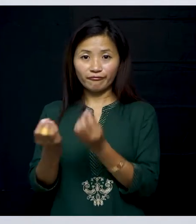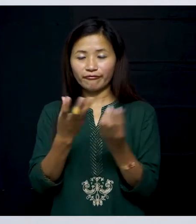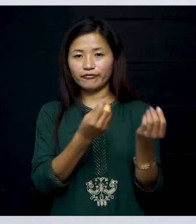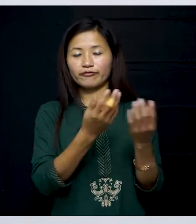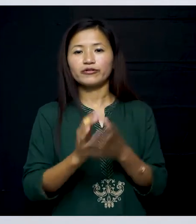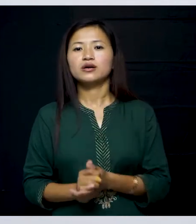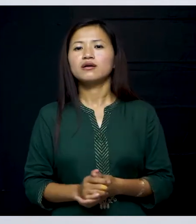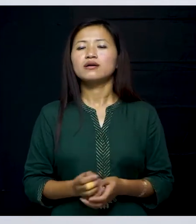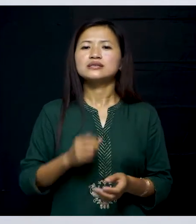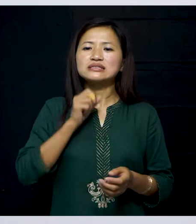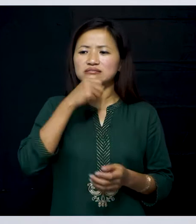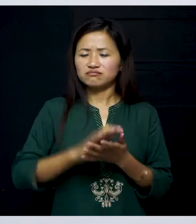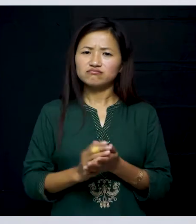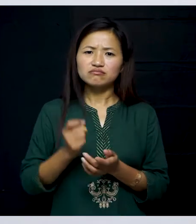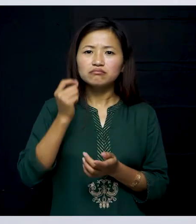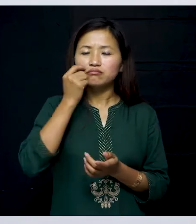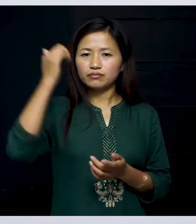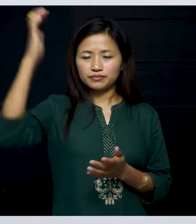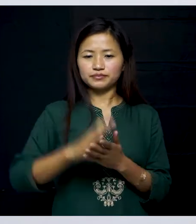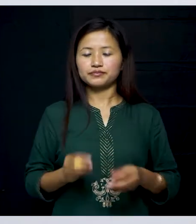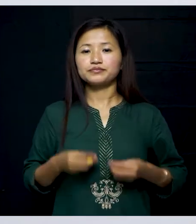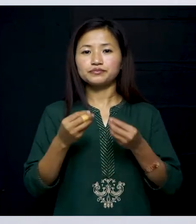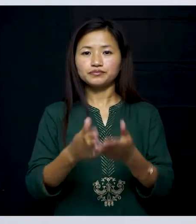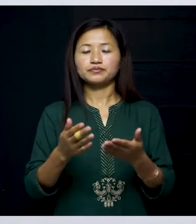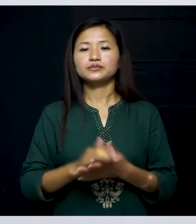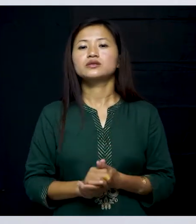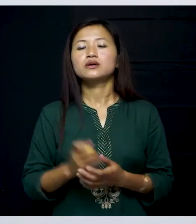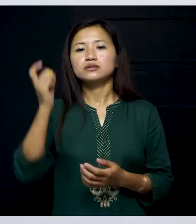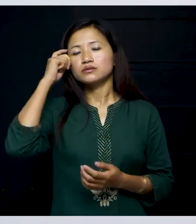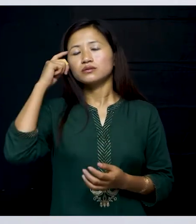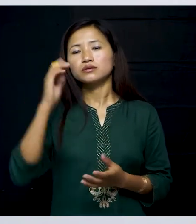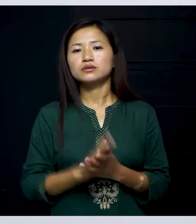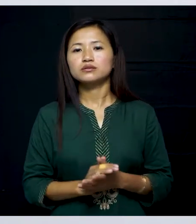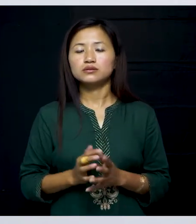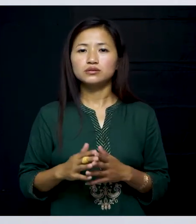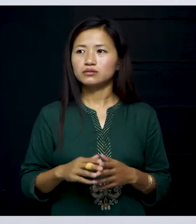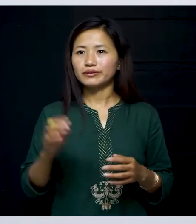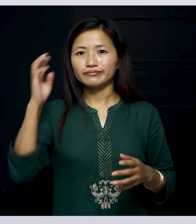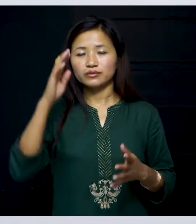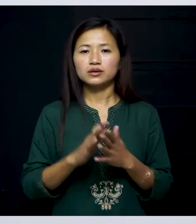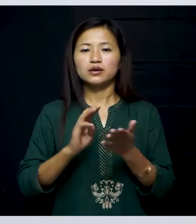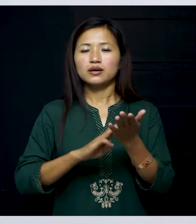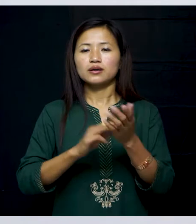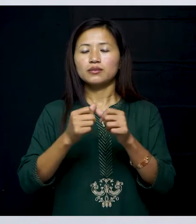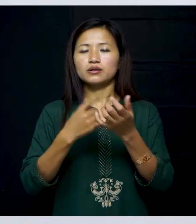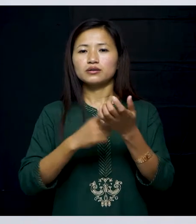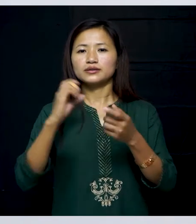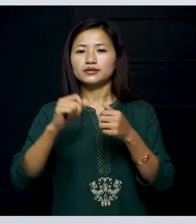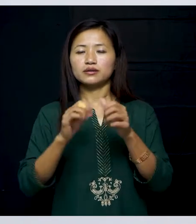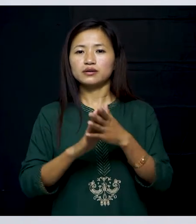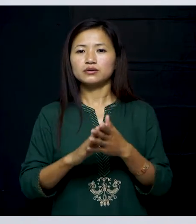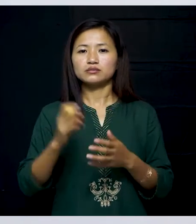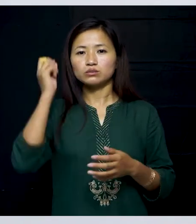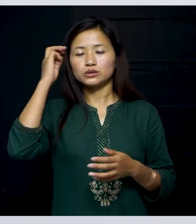wondering at how fire is produced, right? They might even be thinking that it's a miracle that is from above. But now, with